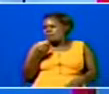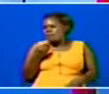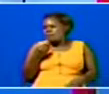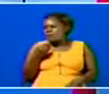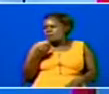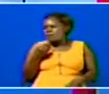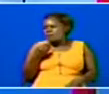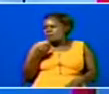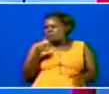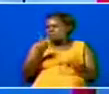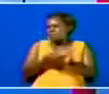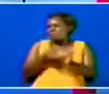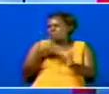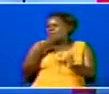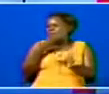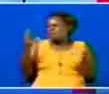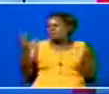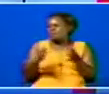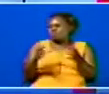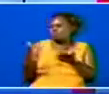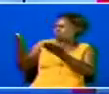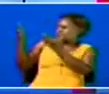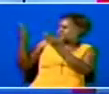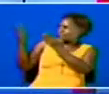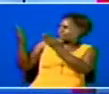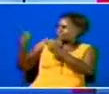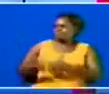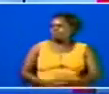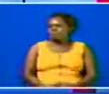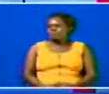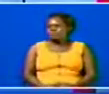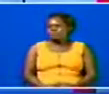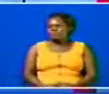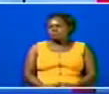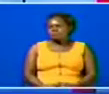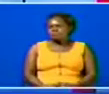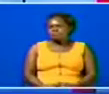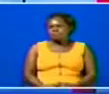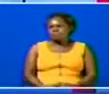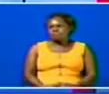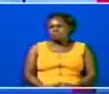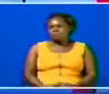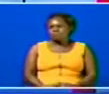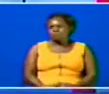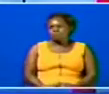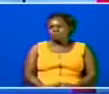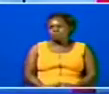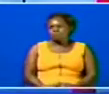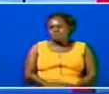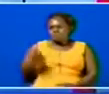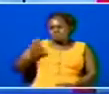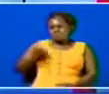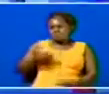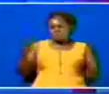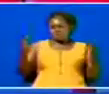the people that will be taking part in the men's marathon. We have Kenneth Mburu, Nicholas Kamakia, and Julius Karinga. The women